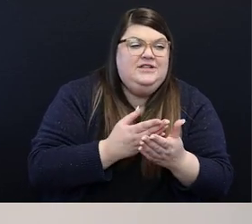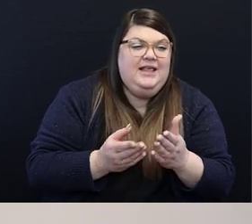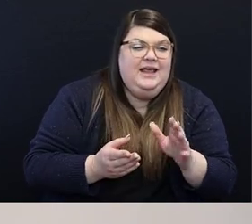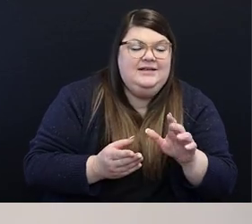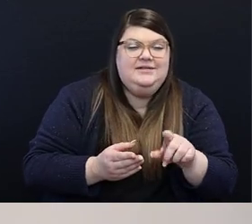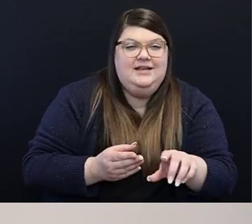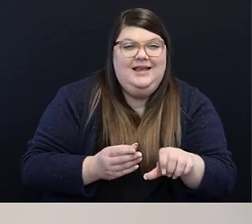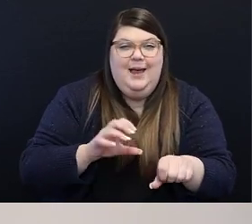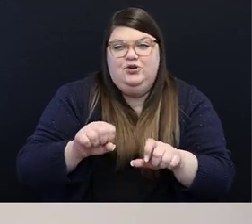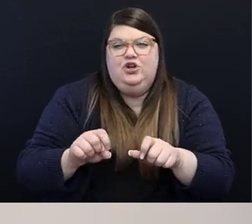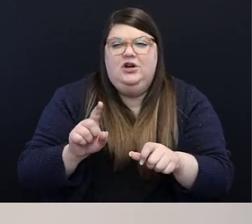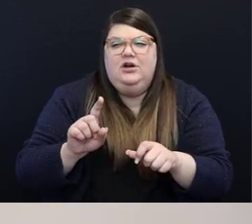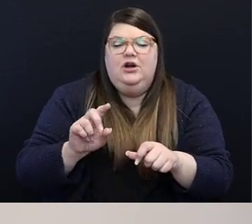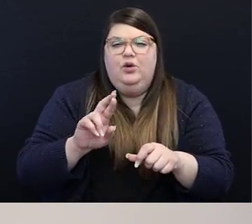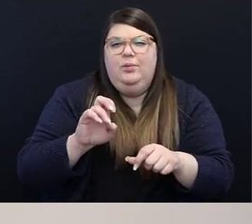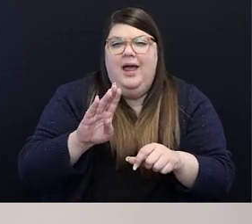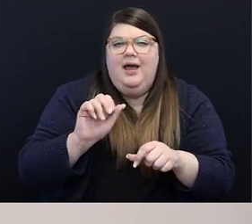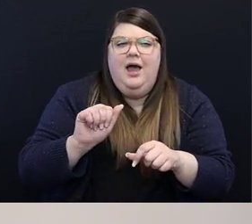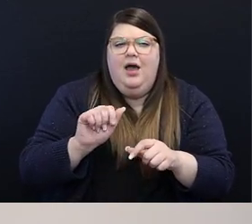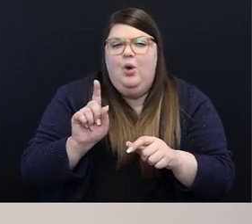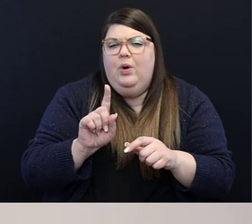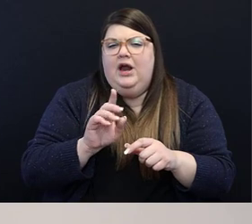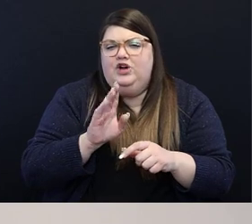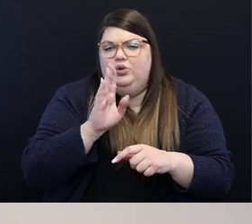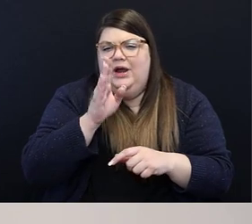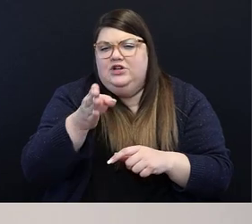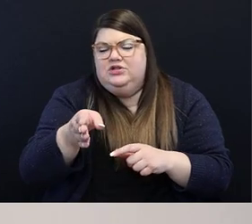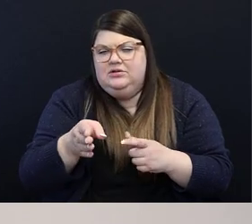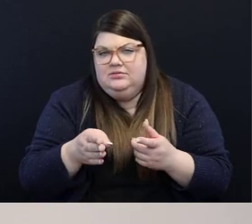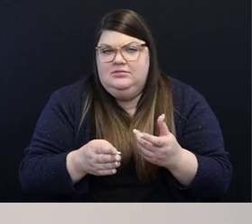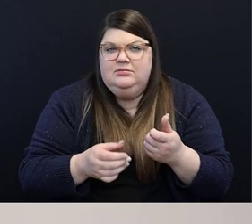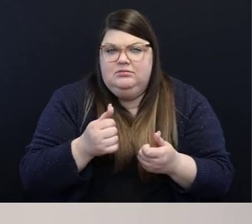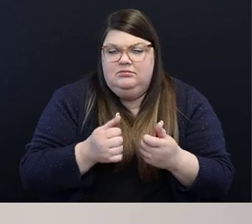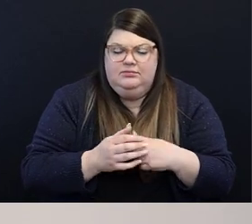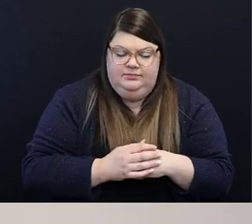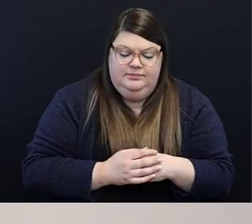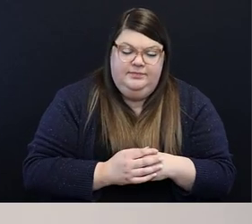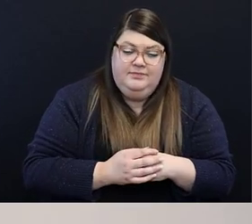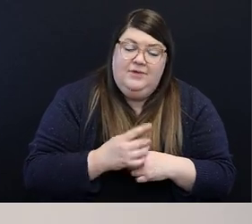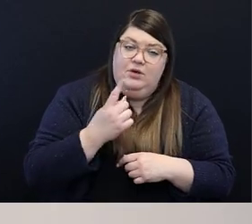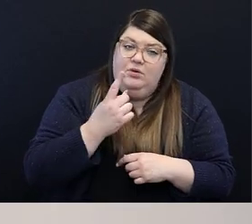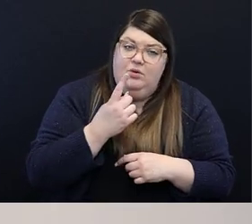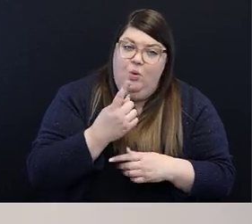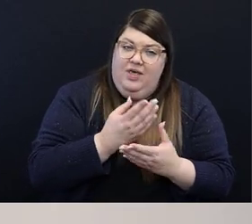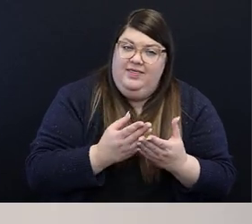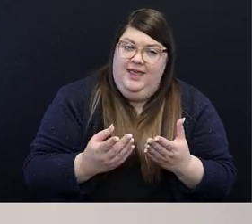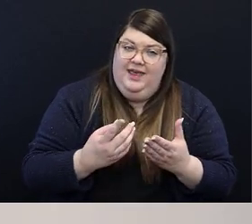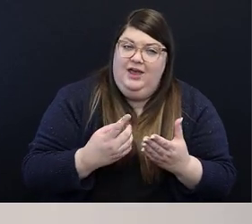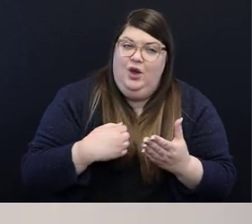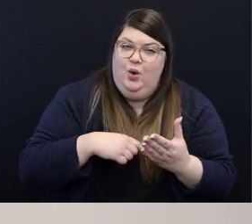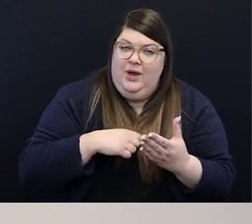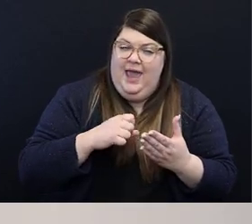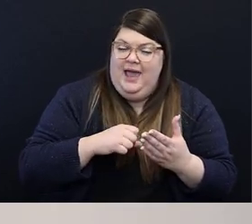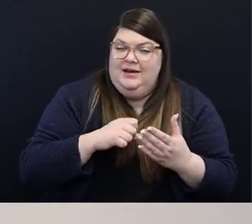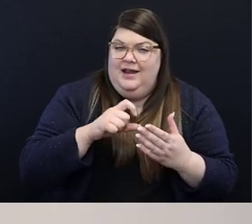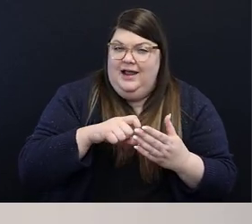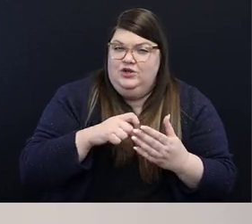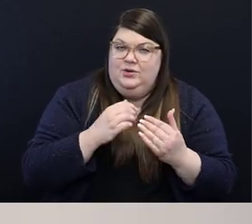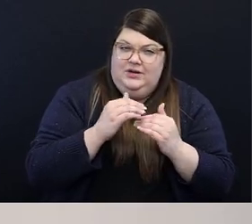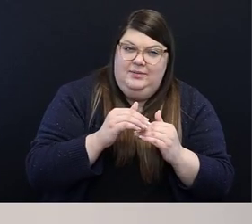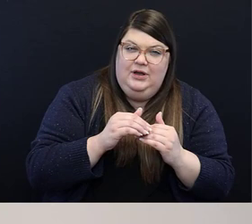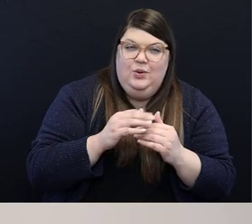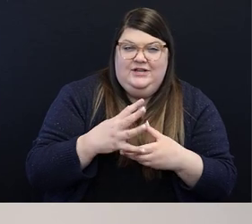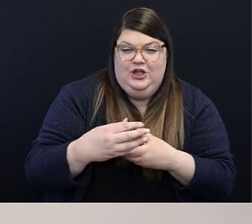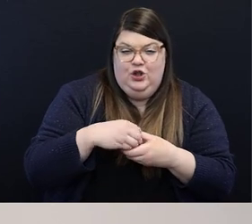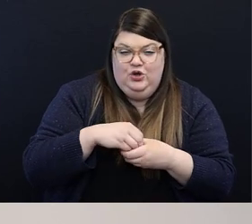Rebecca was going, what direction she was going with the work. And we also wanted to, I think one of the things that had to be a guardrail for the show was the inclusion